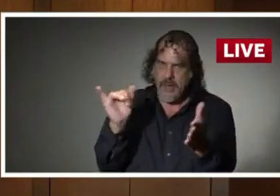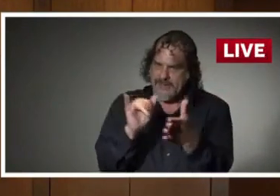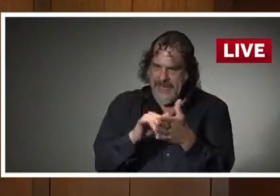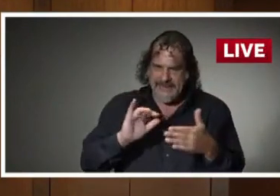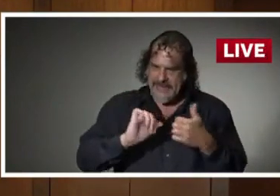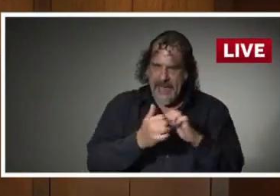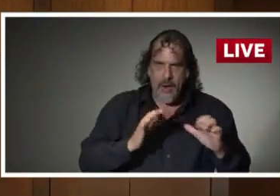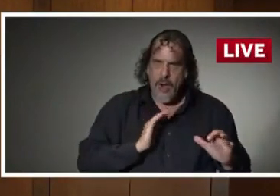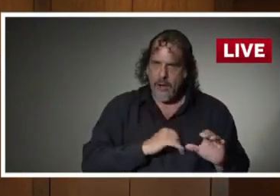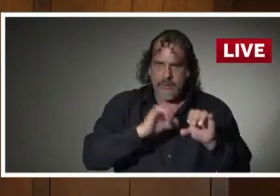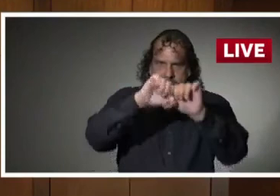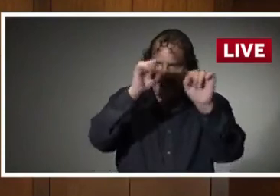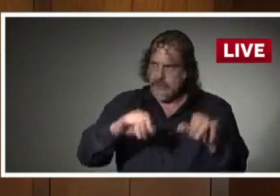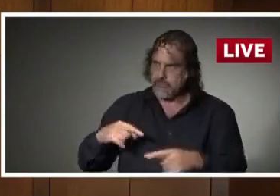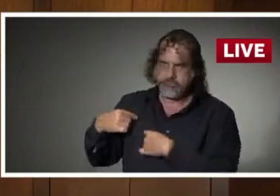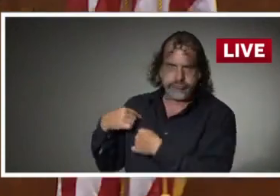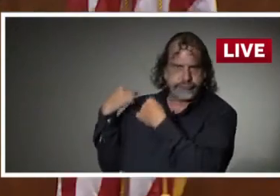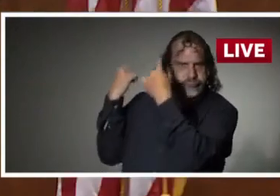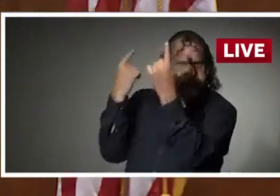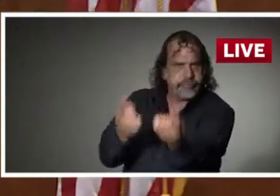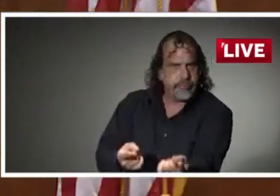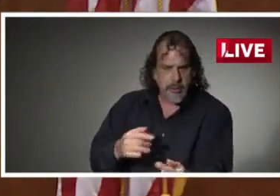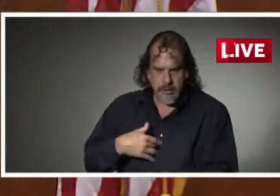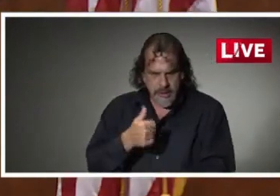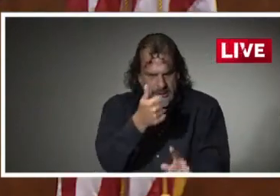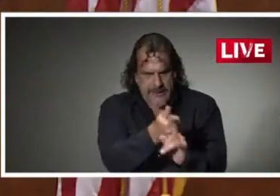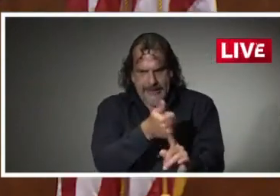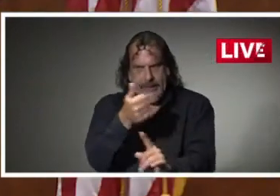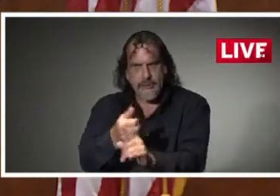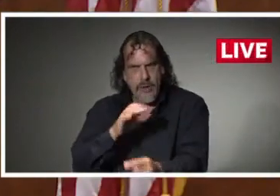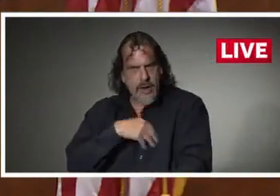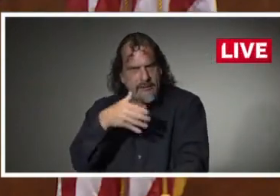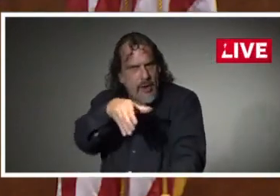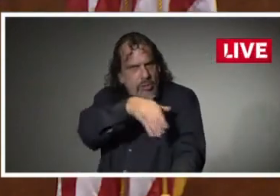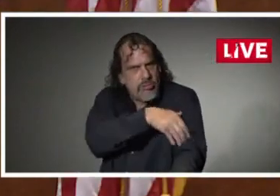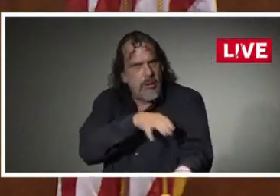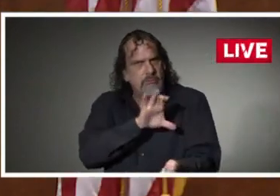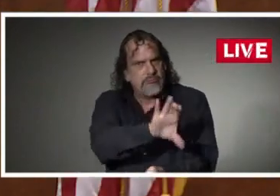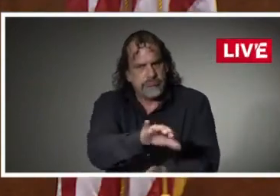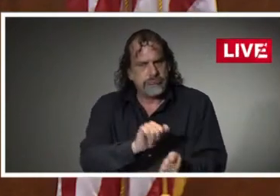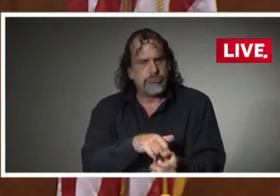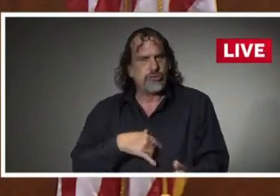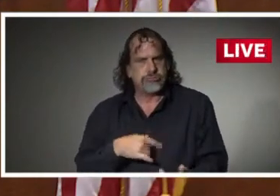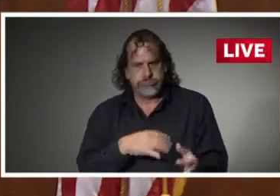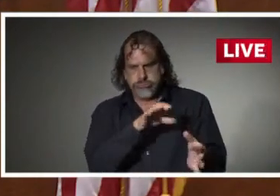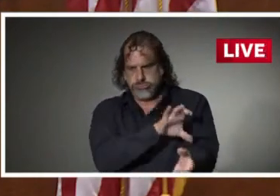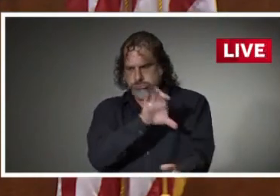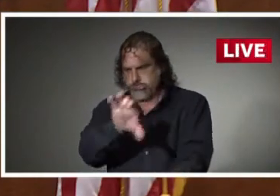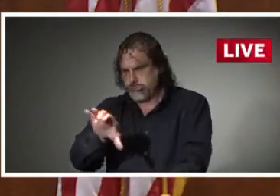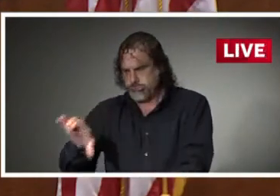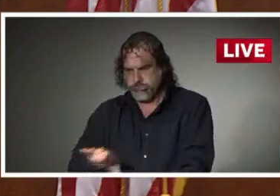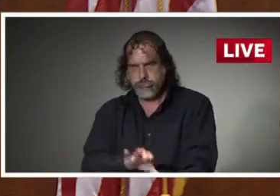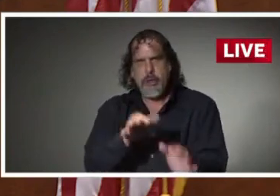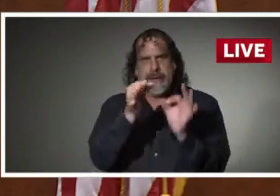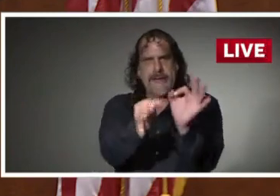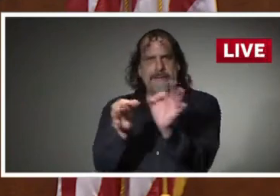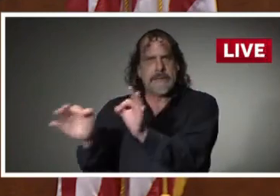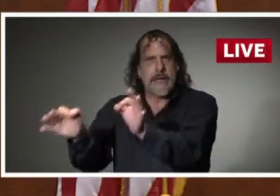the system works. We believe in local autonomy. We believe in local control. But we're not going to let